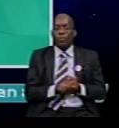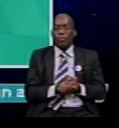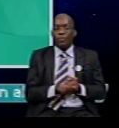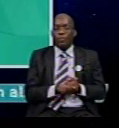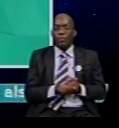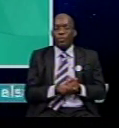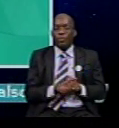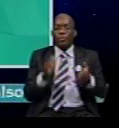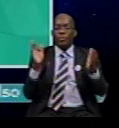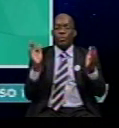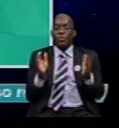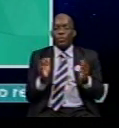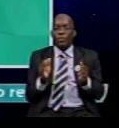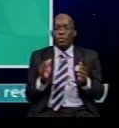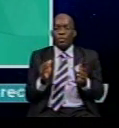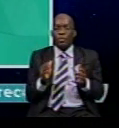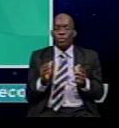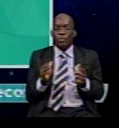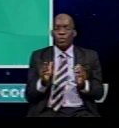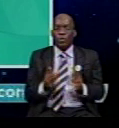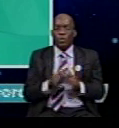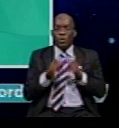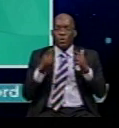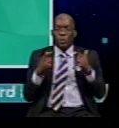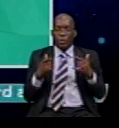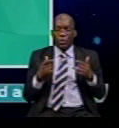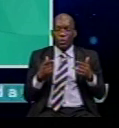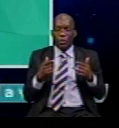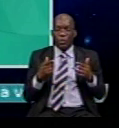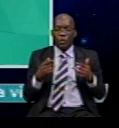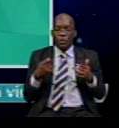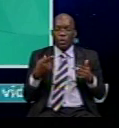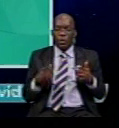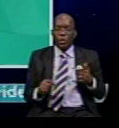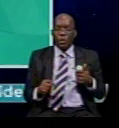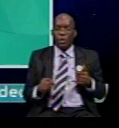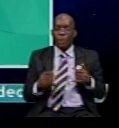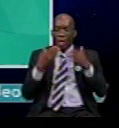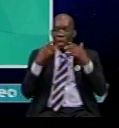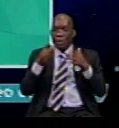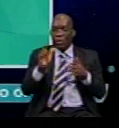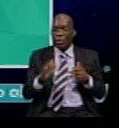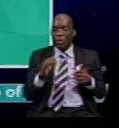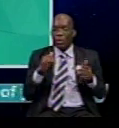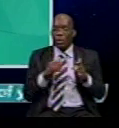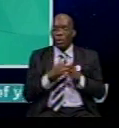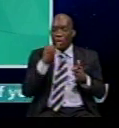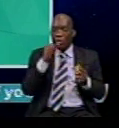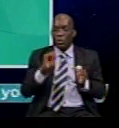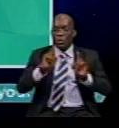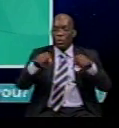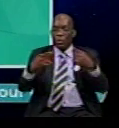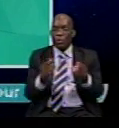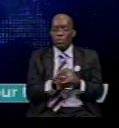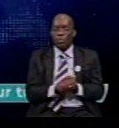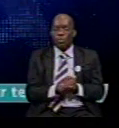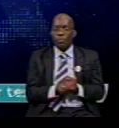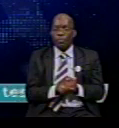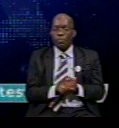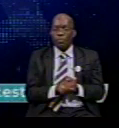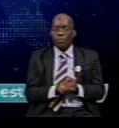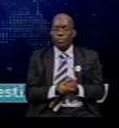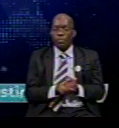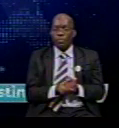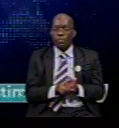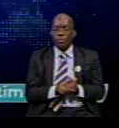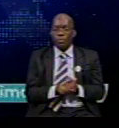Strange stretch on my back stopped. Thank God is gone. Praise the Lord. Also on YouTube, you